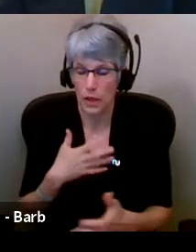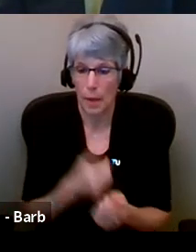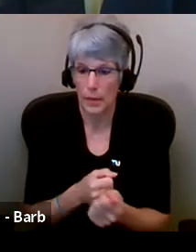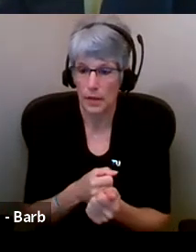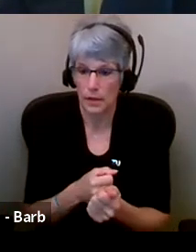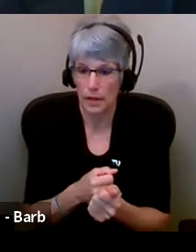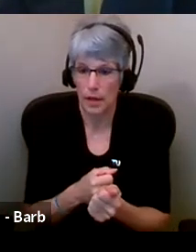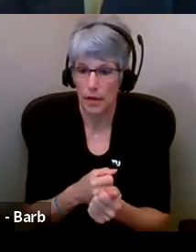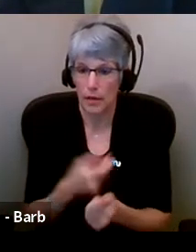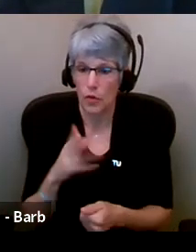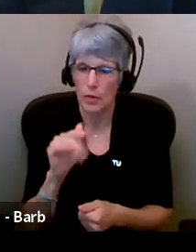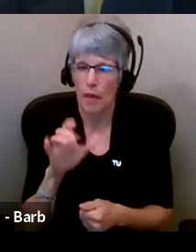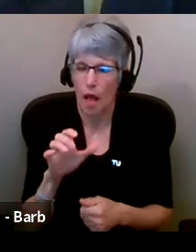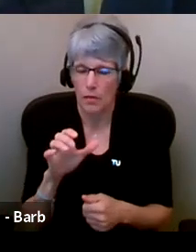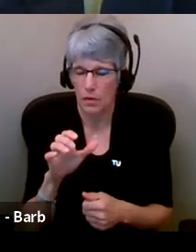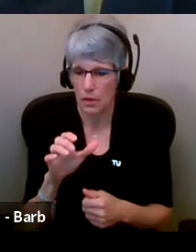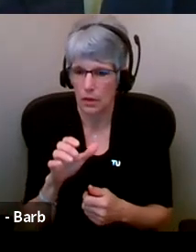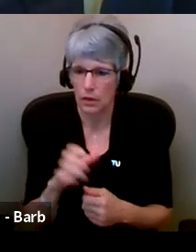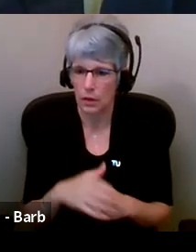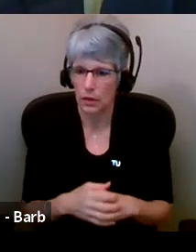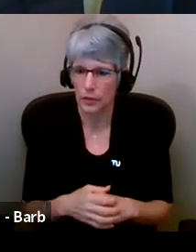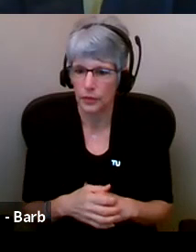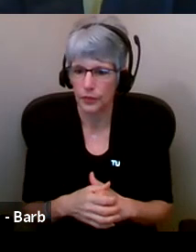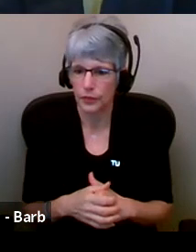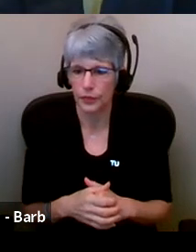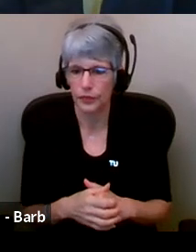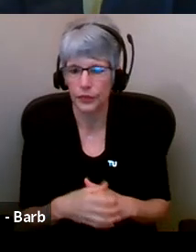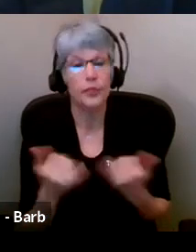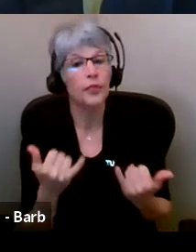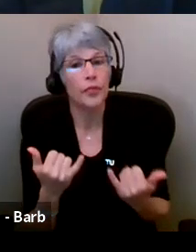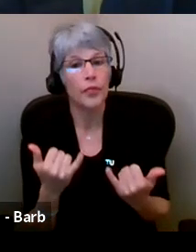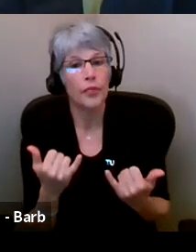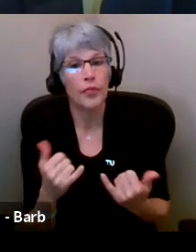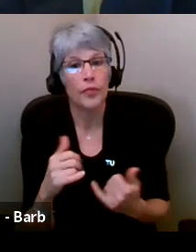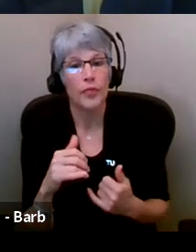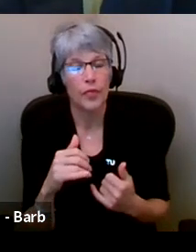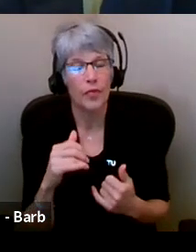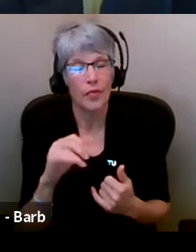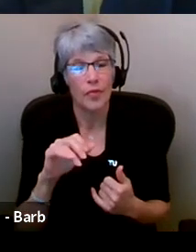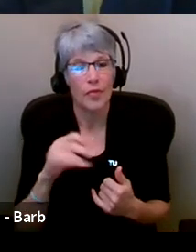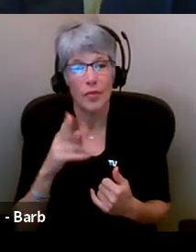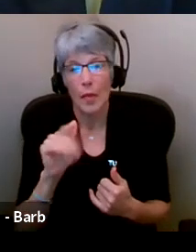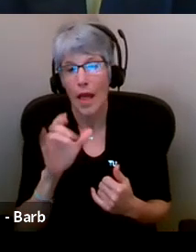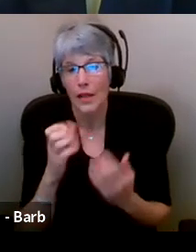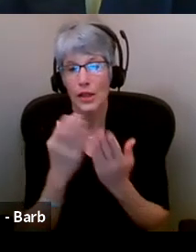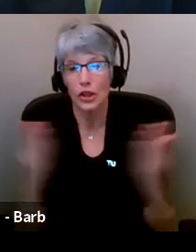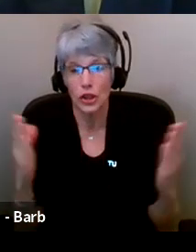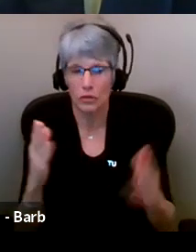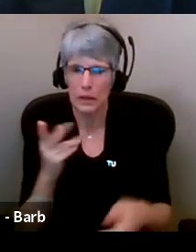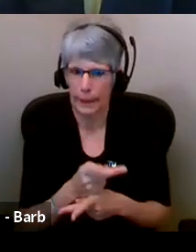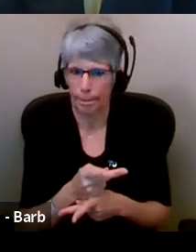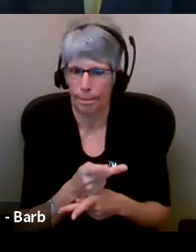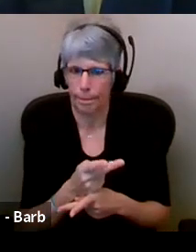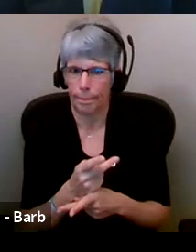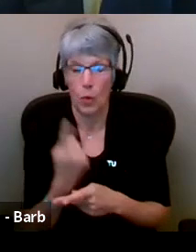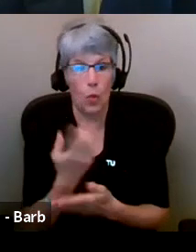at different touch points across campus? Sure. At this point in time, we're going to keep those plastic shields in place. The only thing we're removing is the directional signage. So